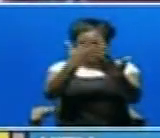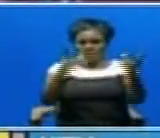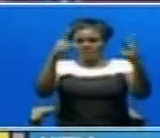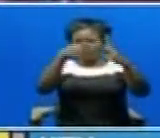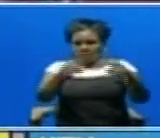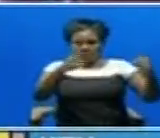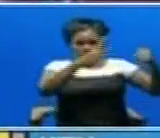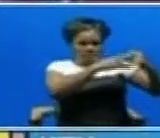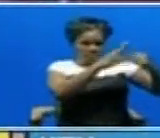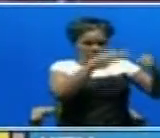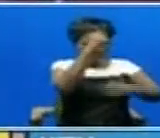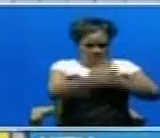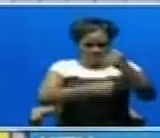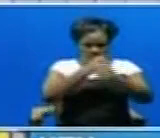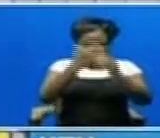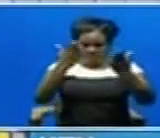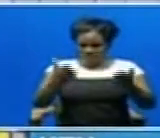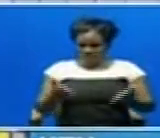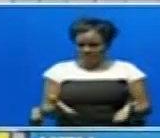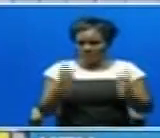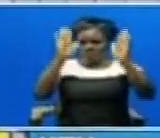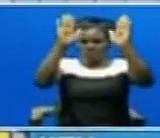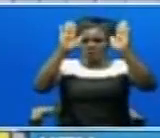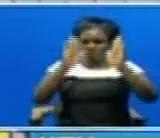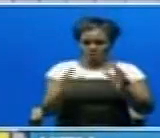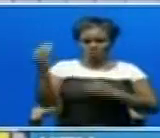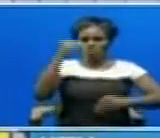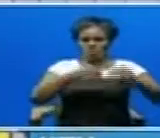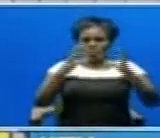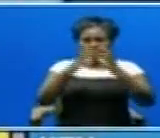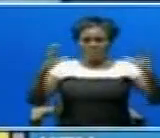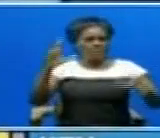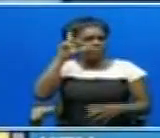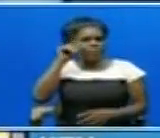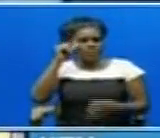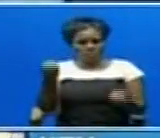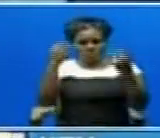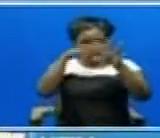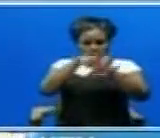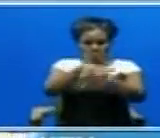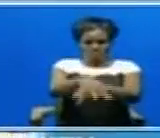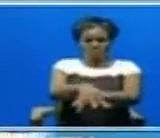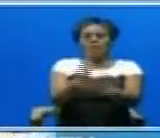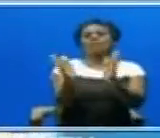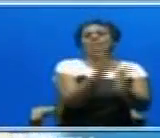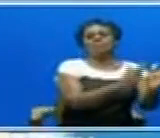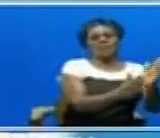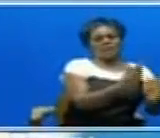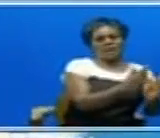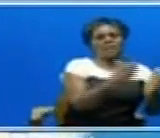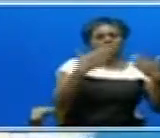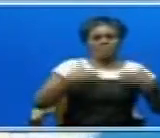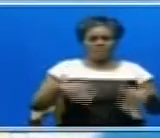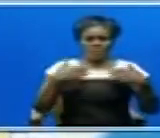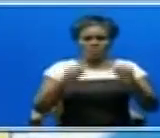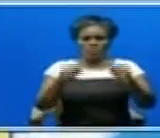begin in September this year and will be a key contributor to the larger Mombasa Integrated Mass Transit Plan, and passengers will